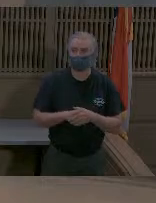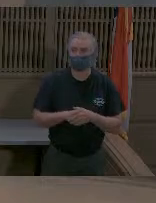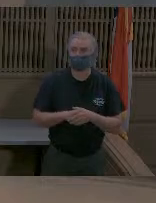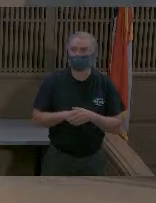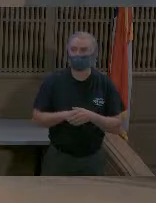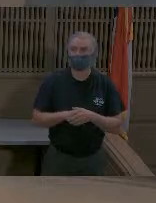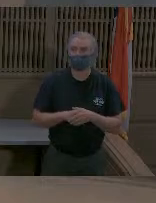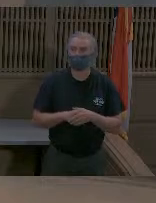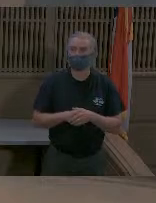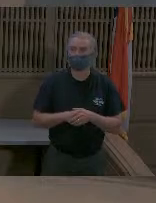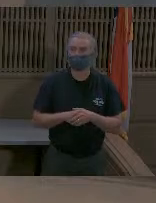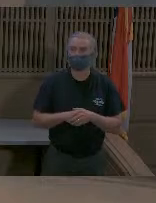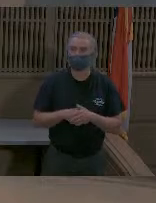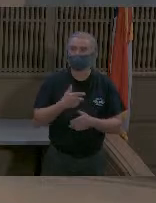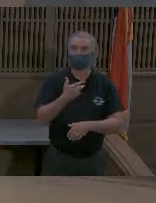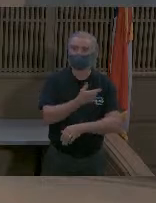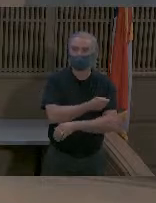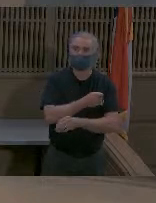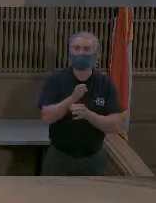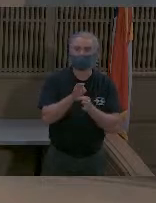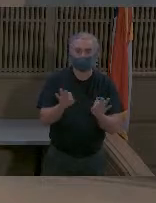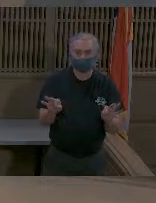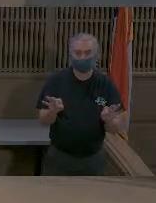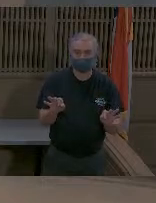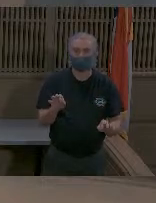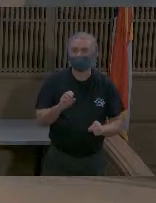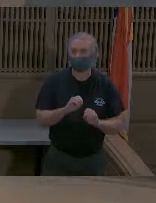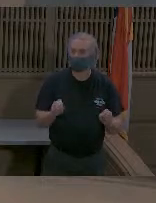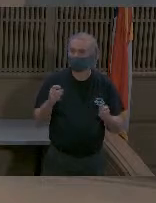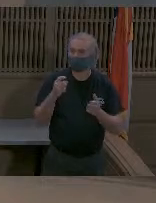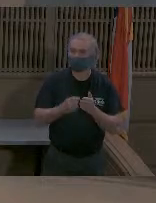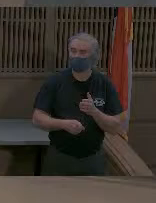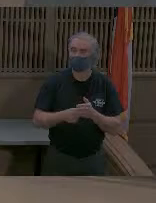The vaccine is free.